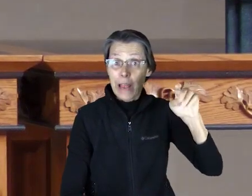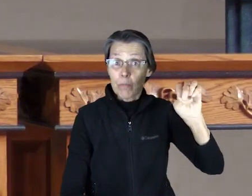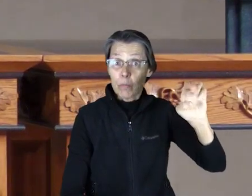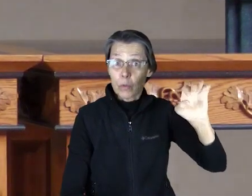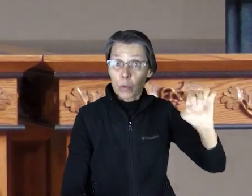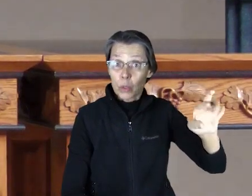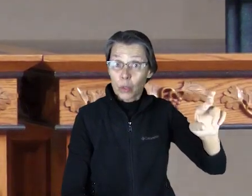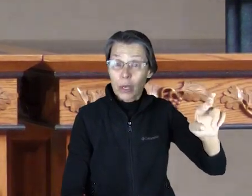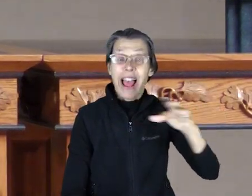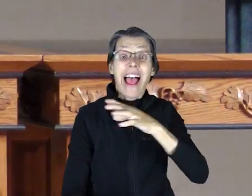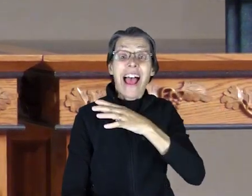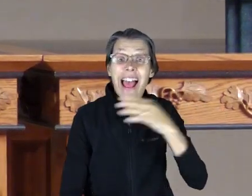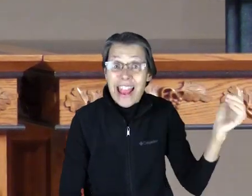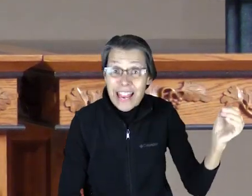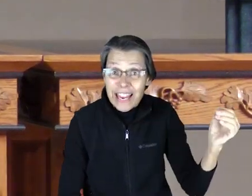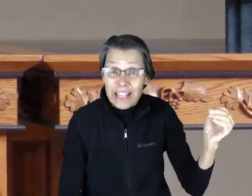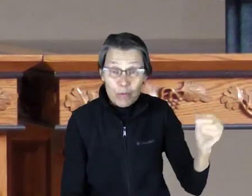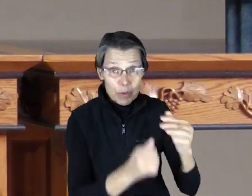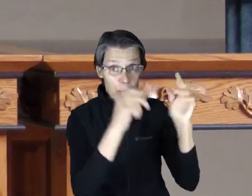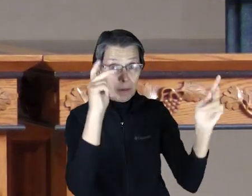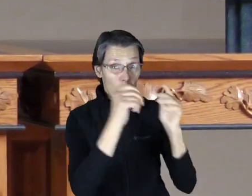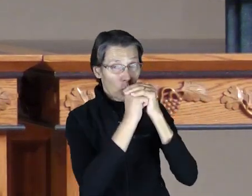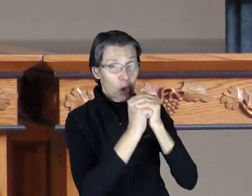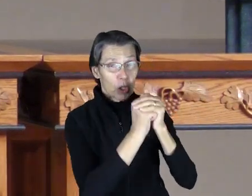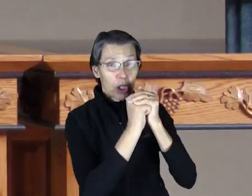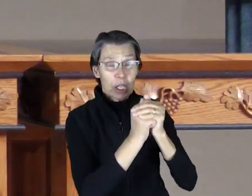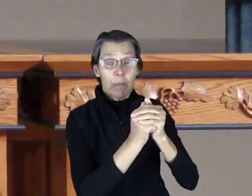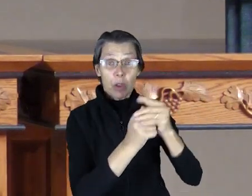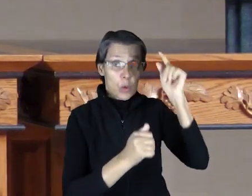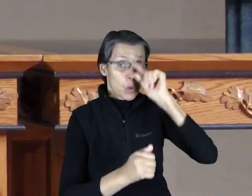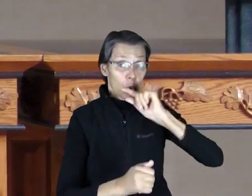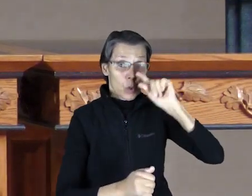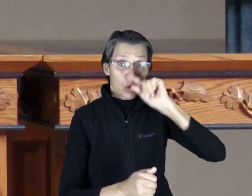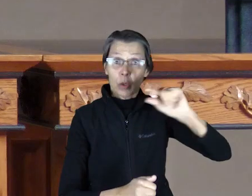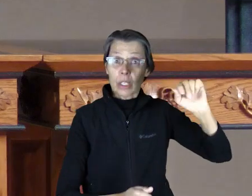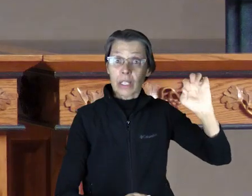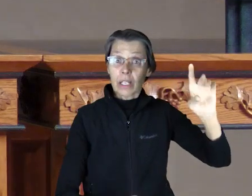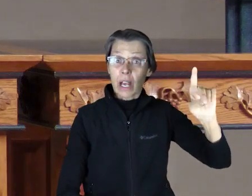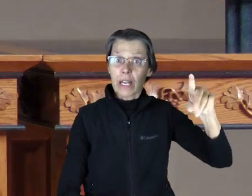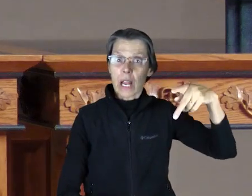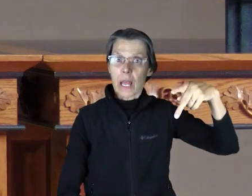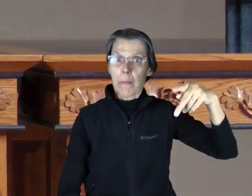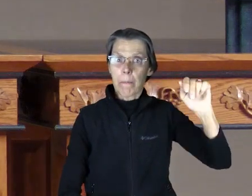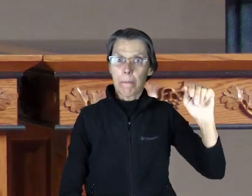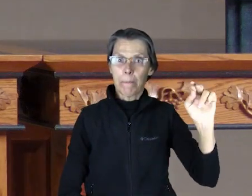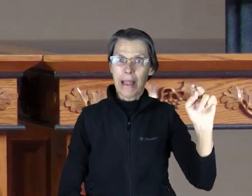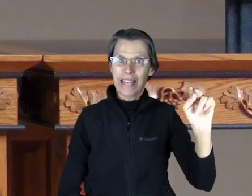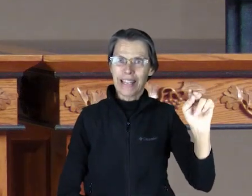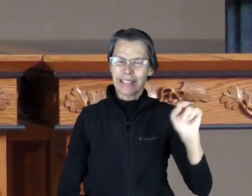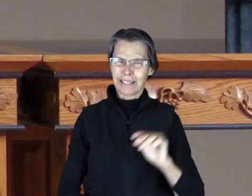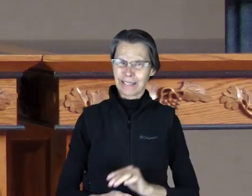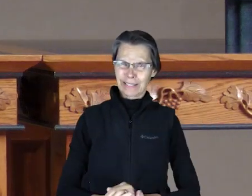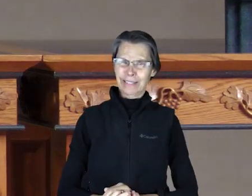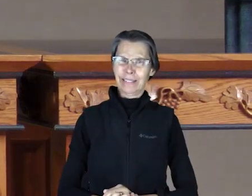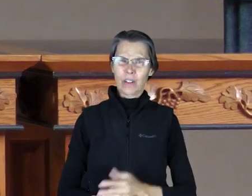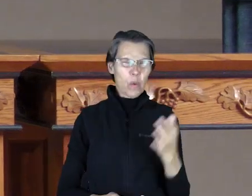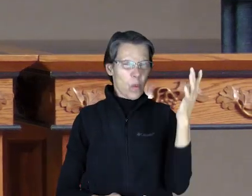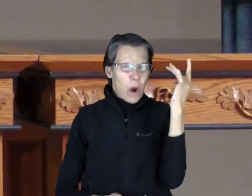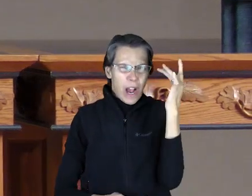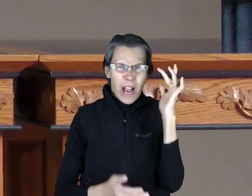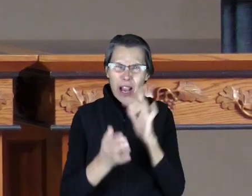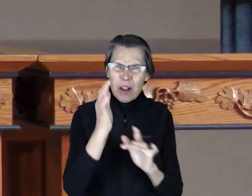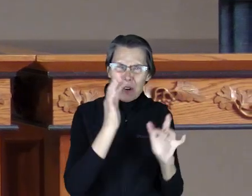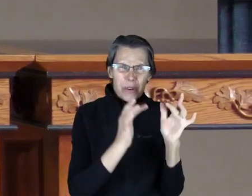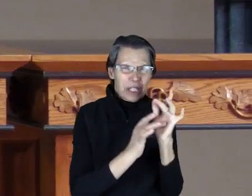Pan. Why would Jesus ask for a confession of faith in what could be called the most enemy territory that